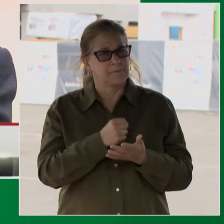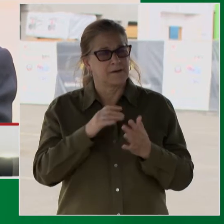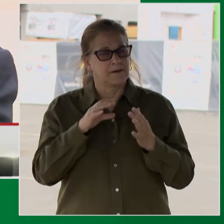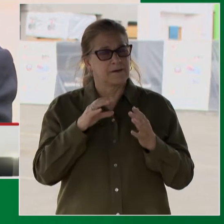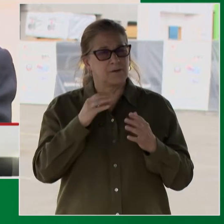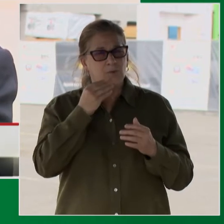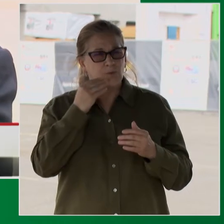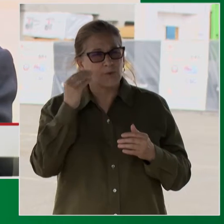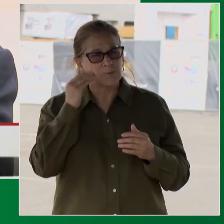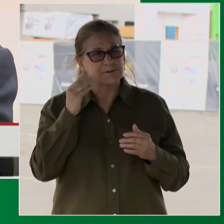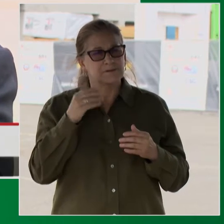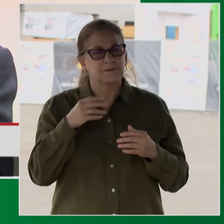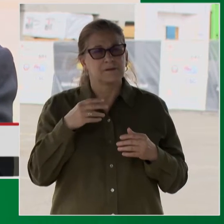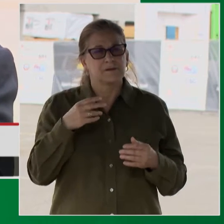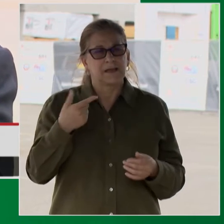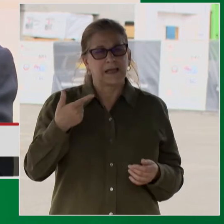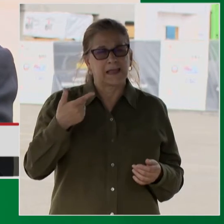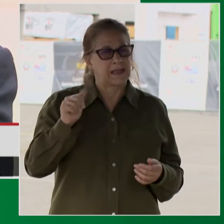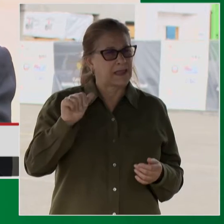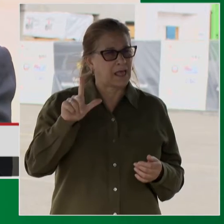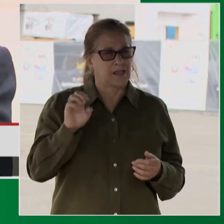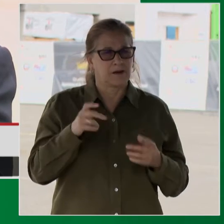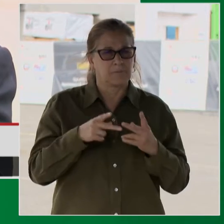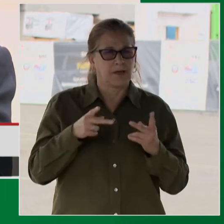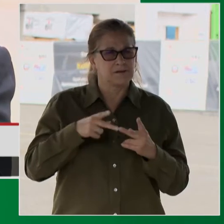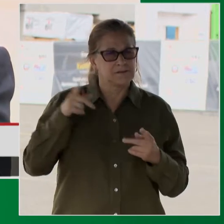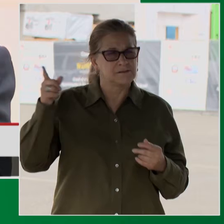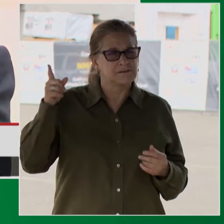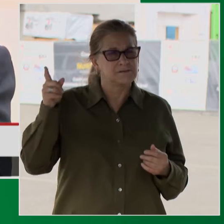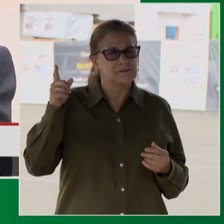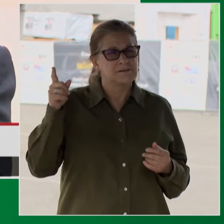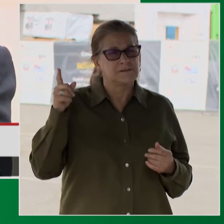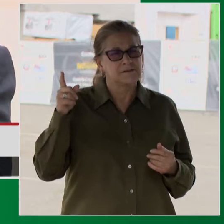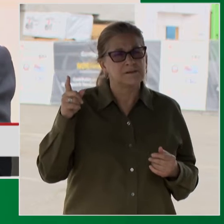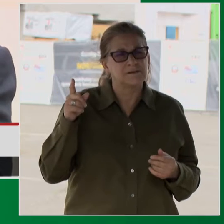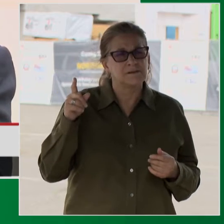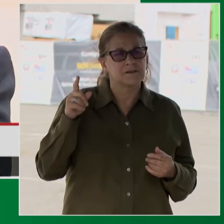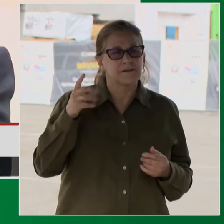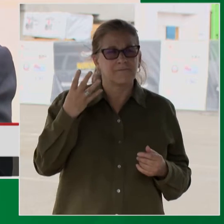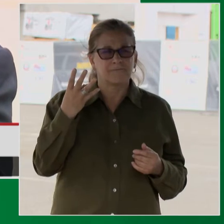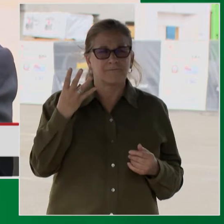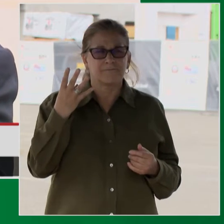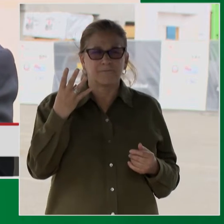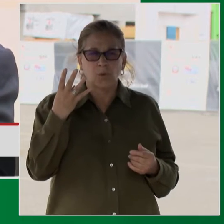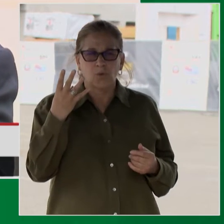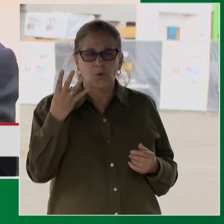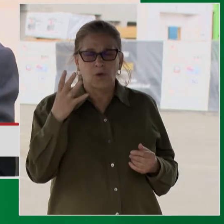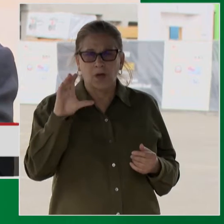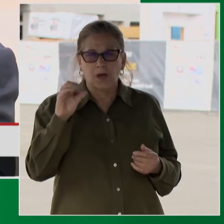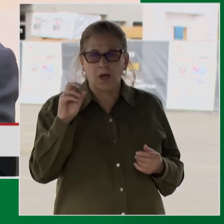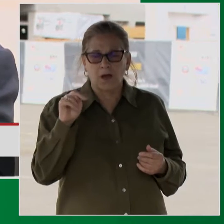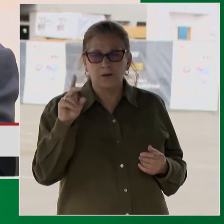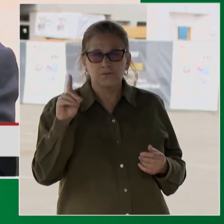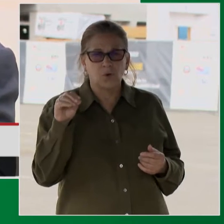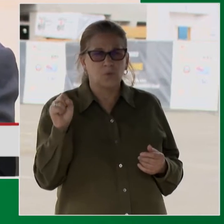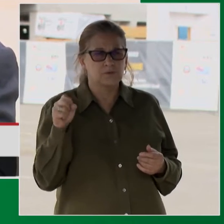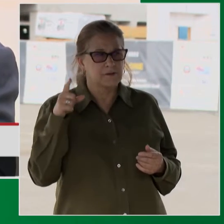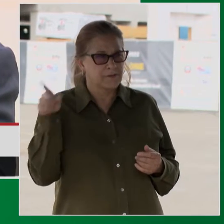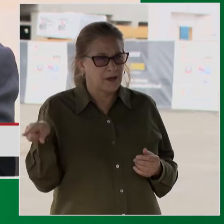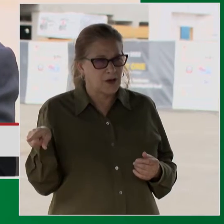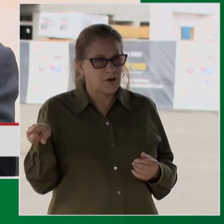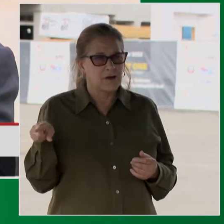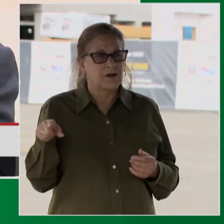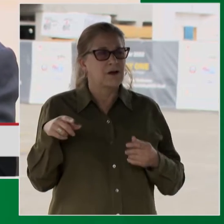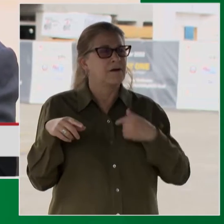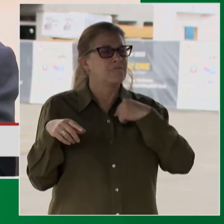which was a DMPED site, which we are putting about 4 condos on that site. And then we're working on some other opportunities. So we're really excited about